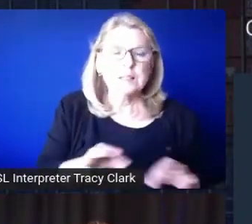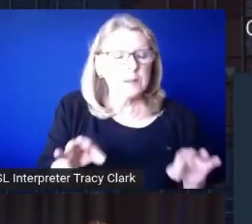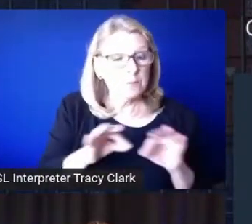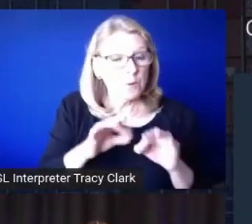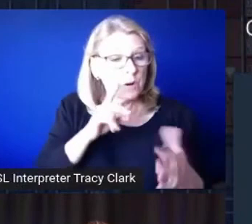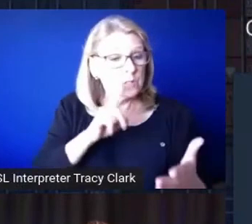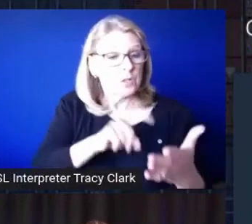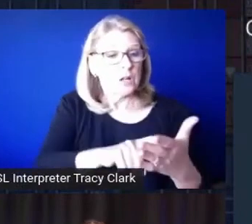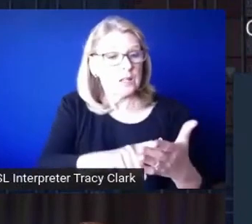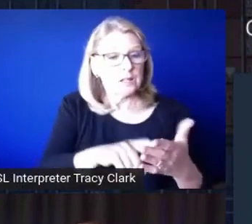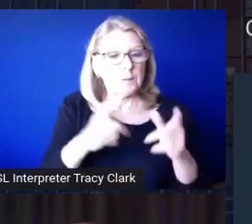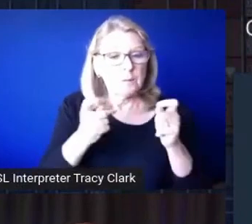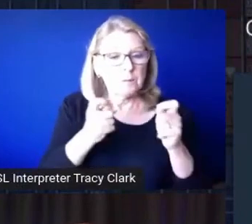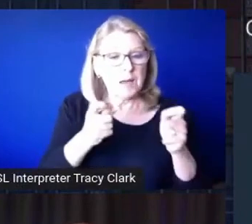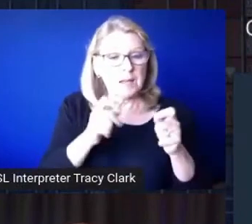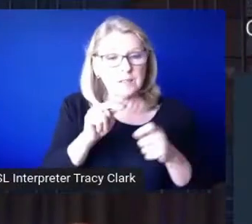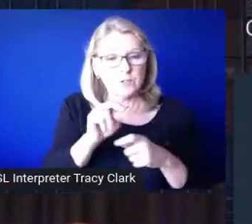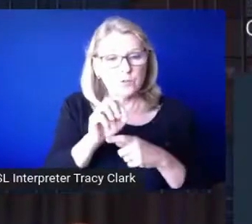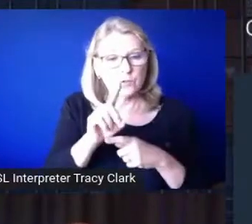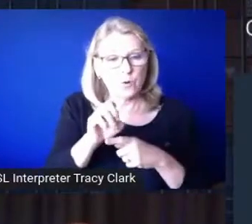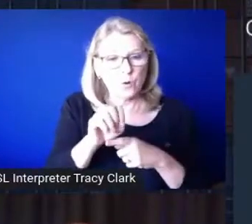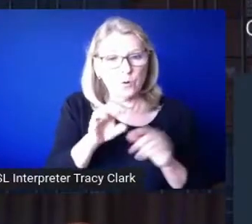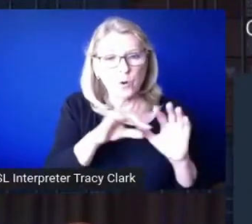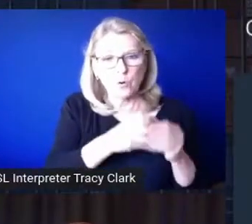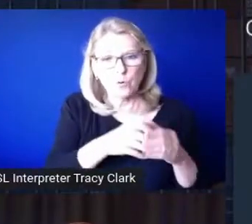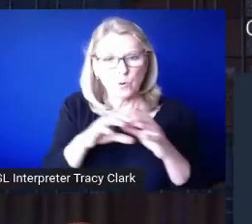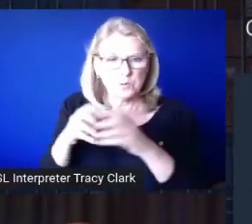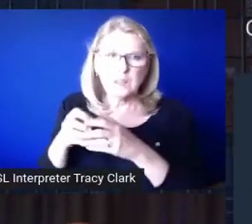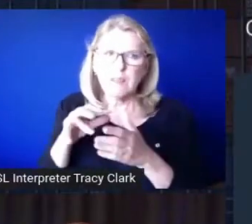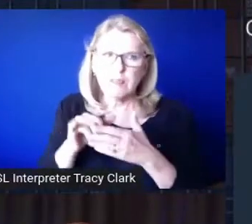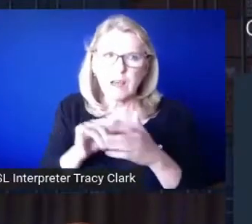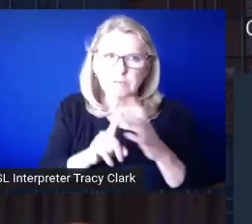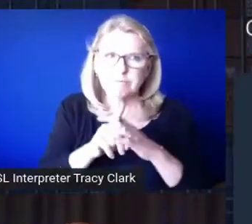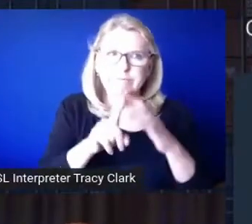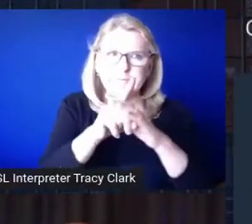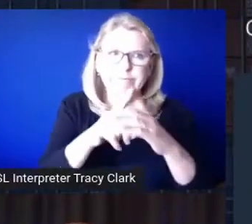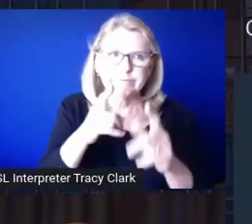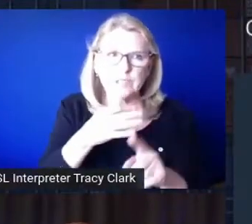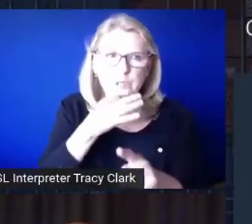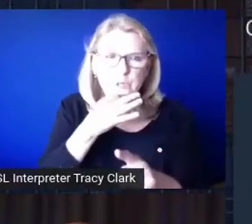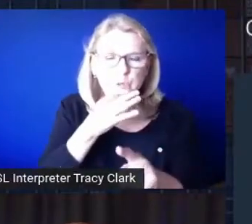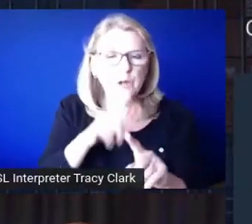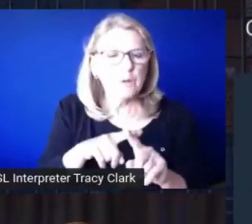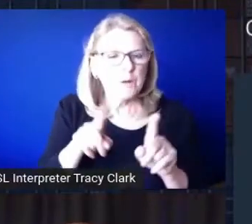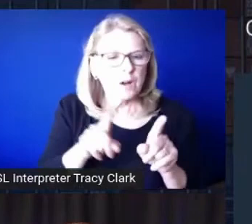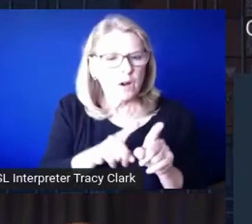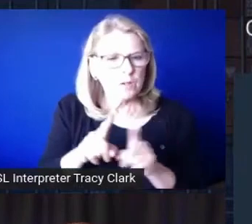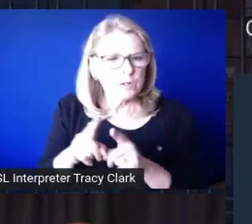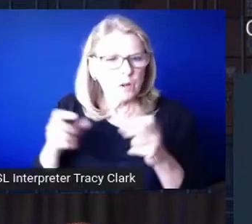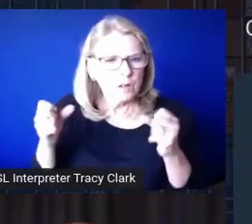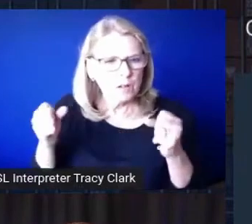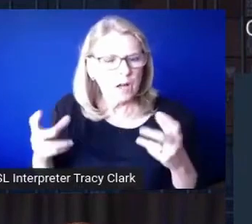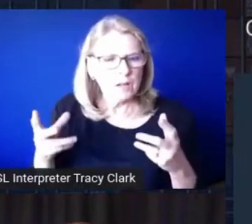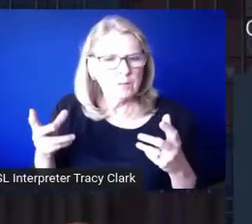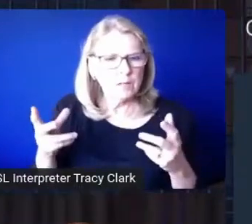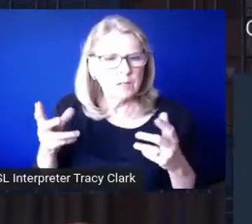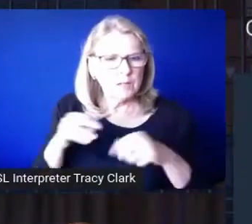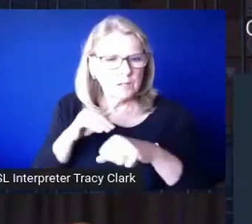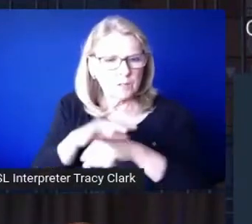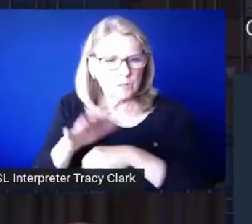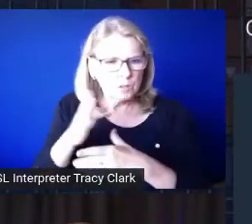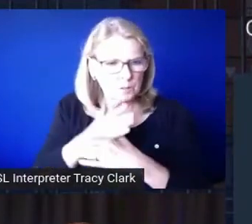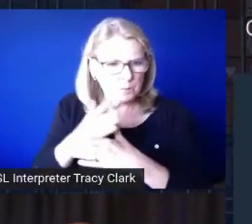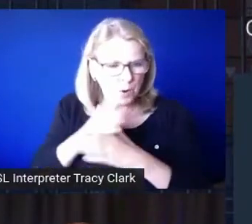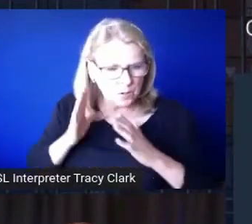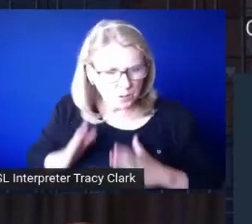soon. But the idea there is a lot of customers and a lot of even consulting partners, when they're implementing workloads for customers in particular, they want